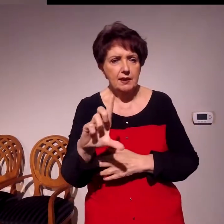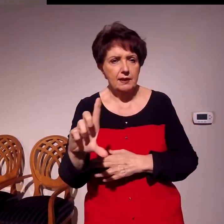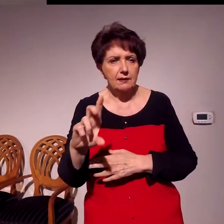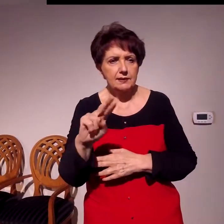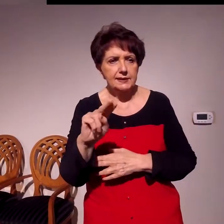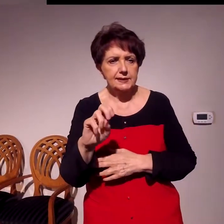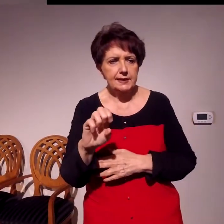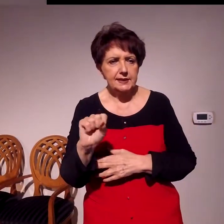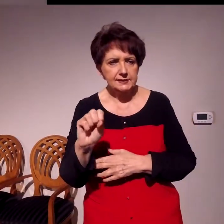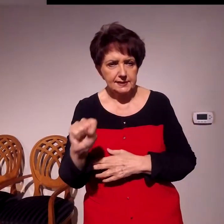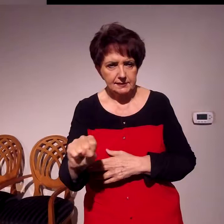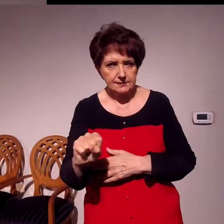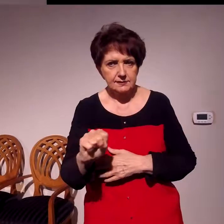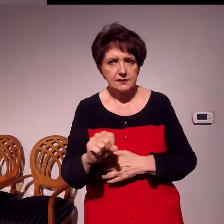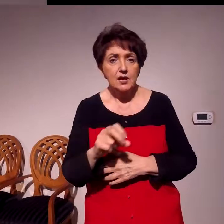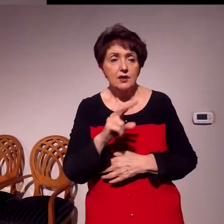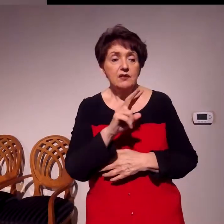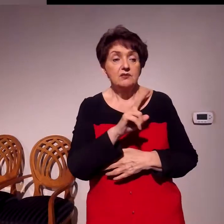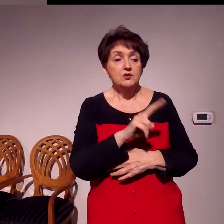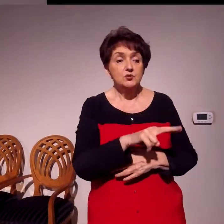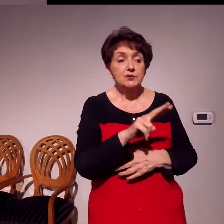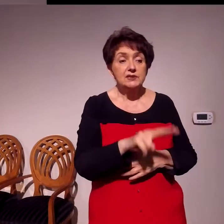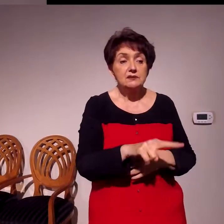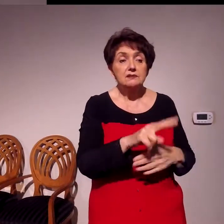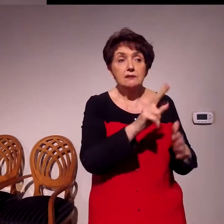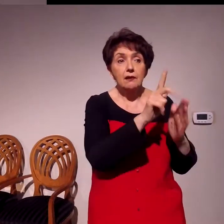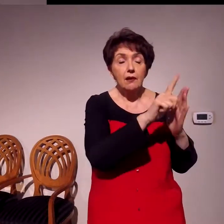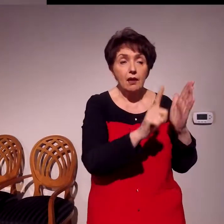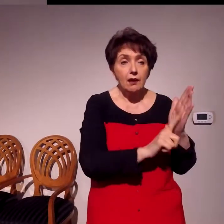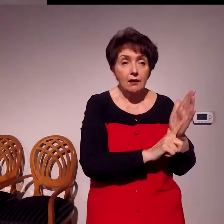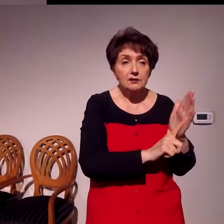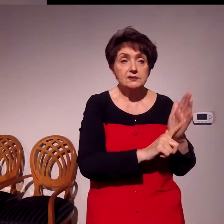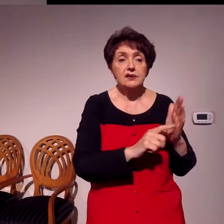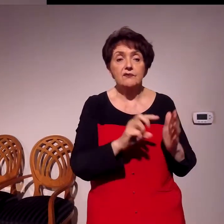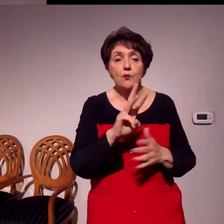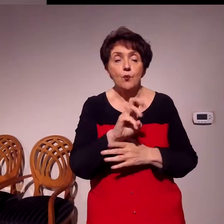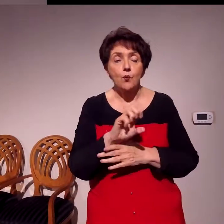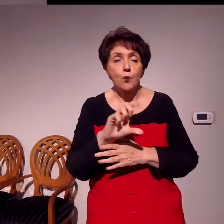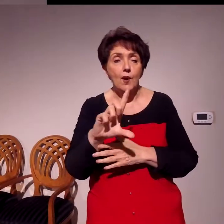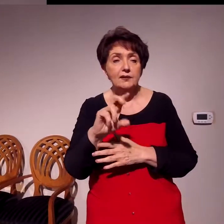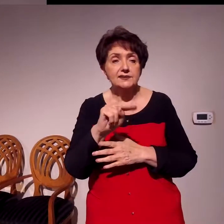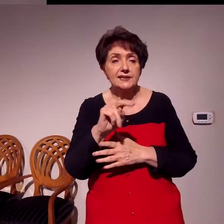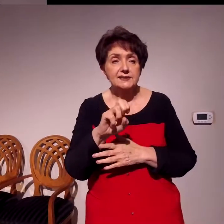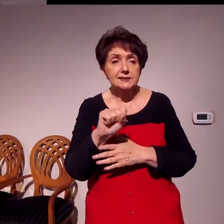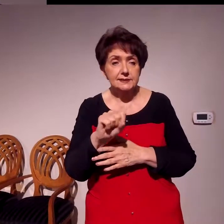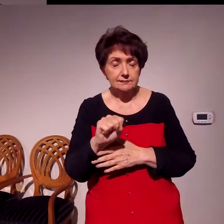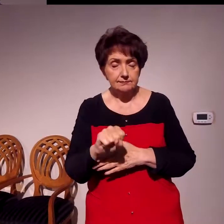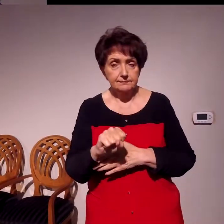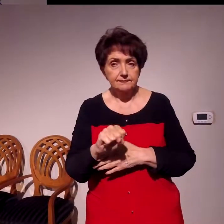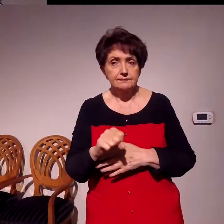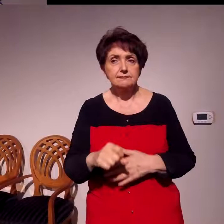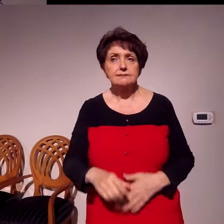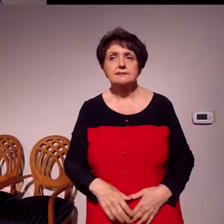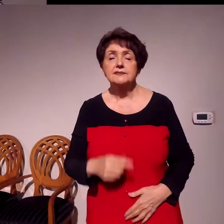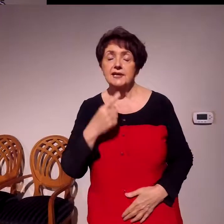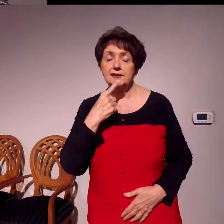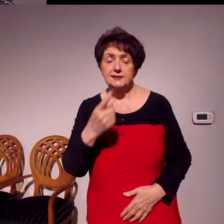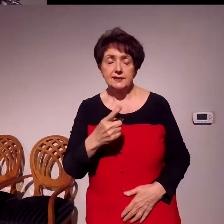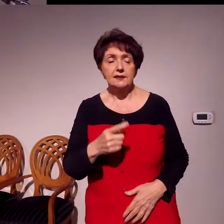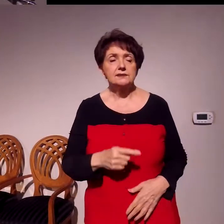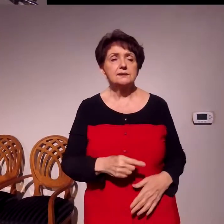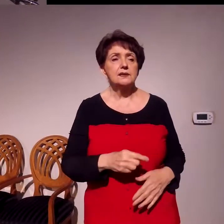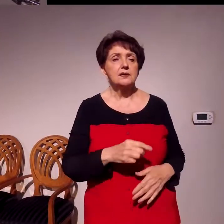22 non-negotiable laws of wellness. And he says this, wellness is